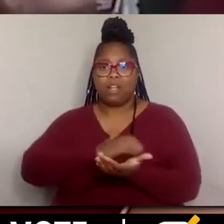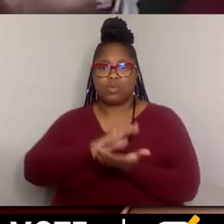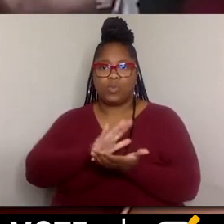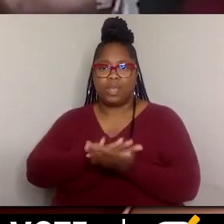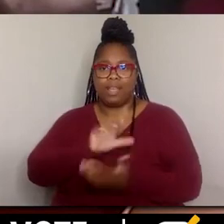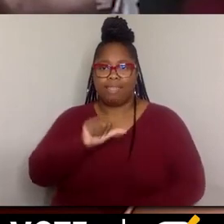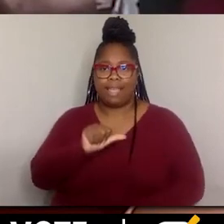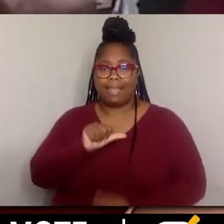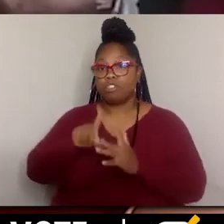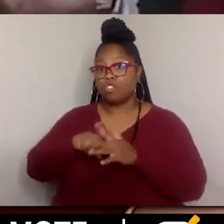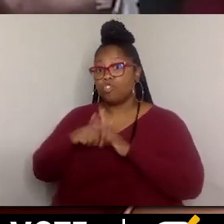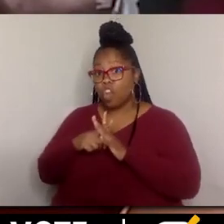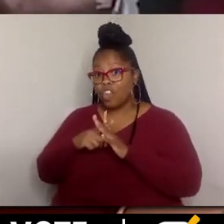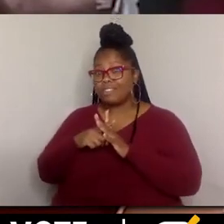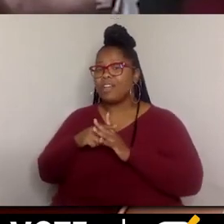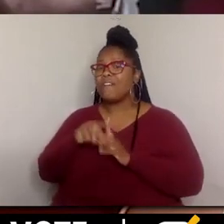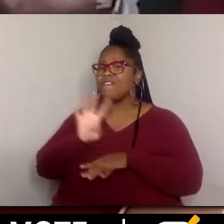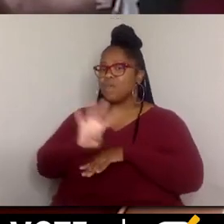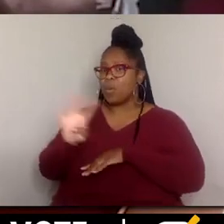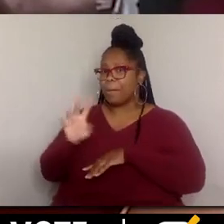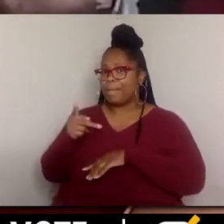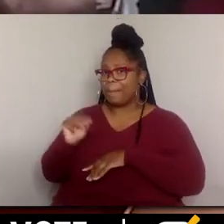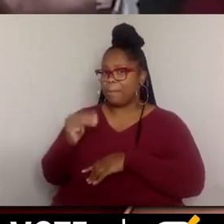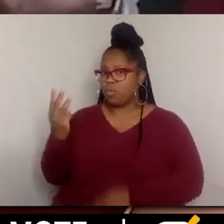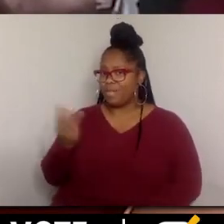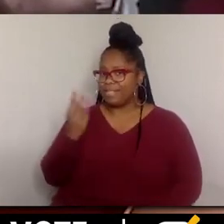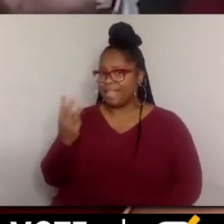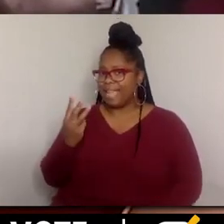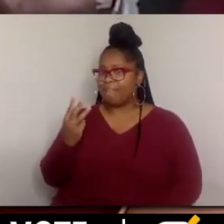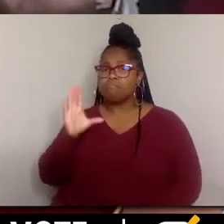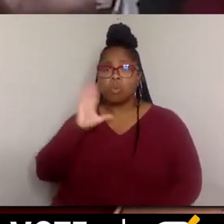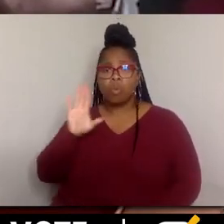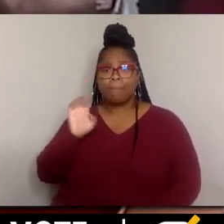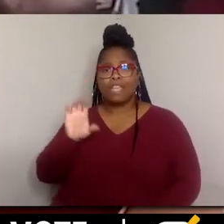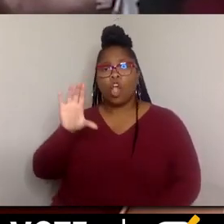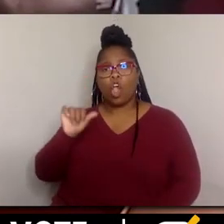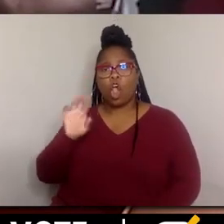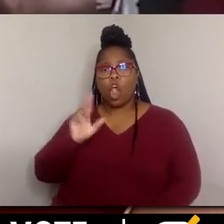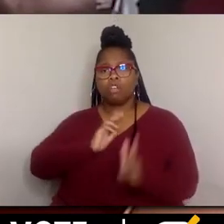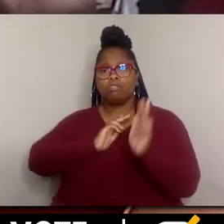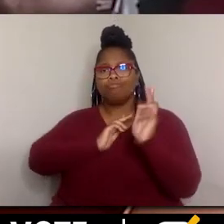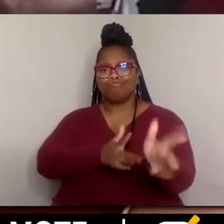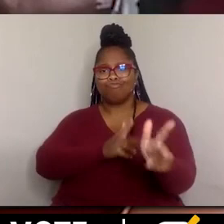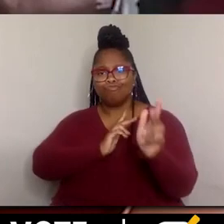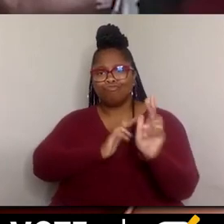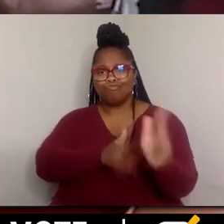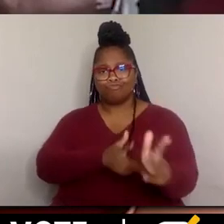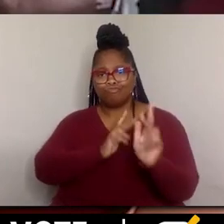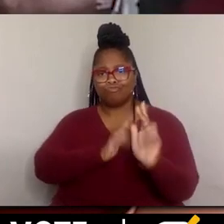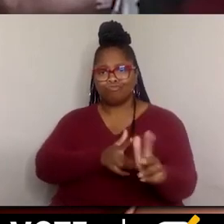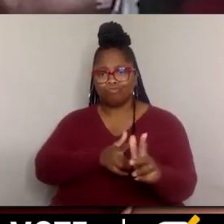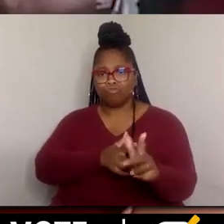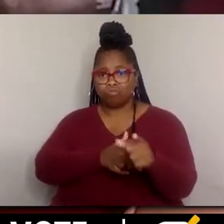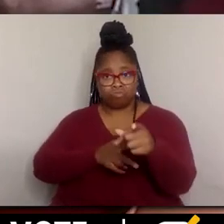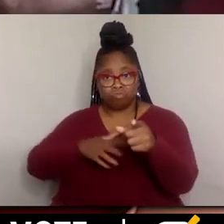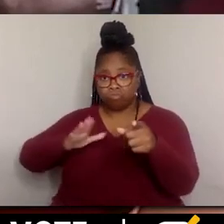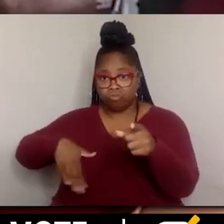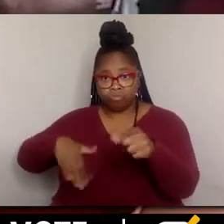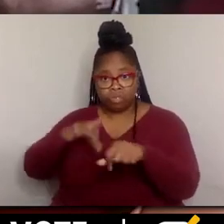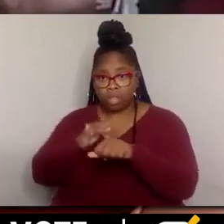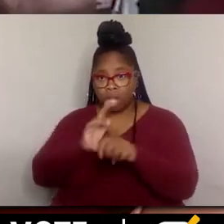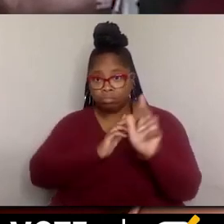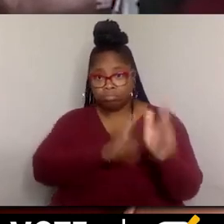4 p.m. on Wednesday. It will be a car caravan. And if you haven't done one of those yet during